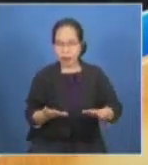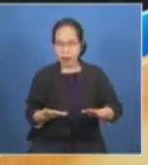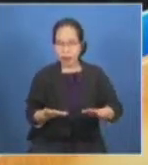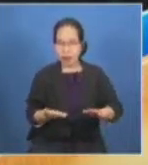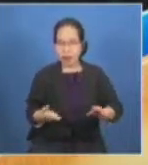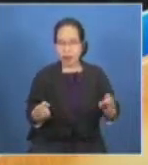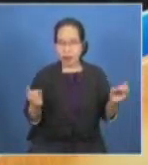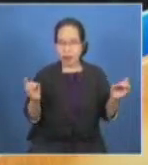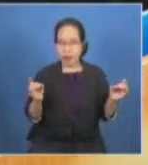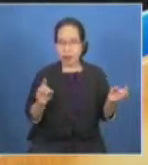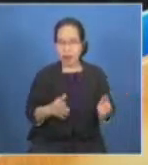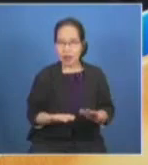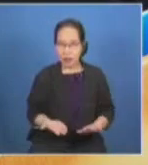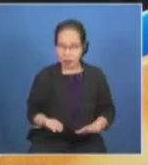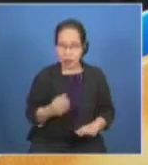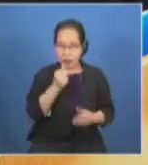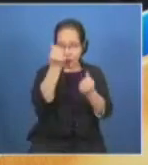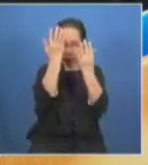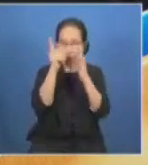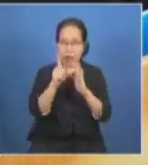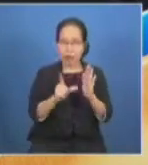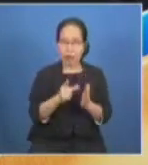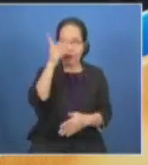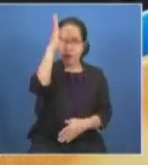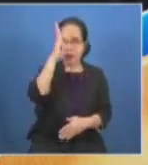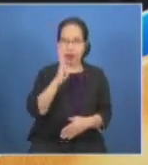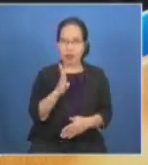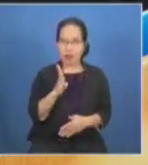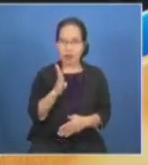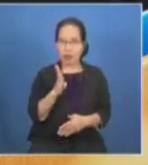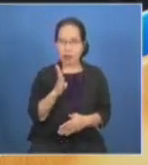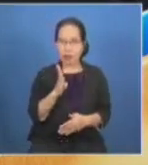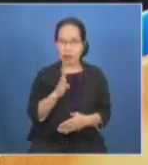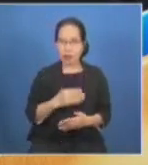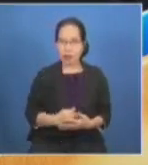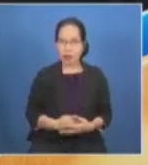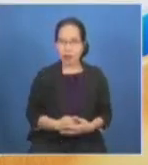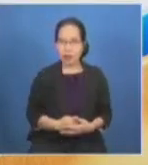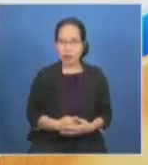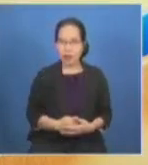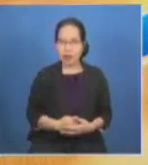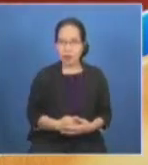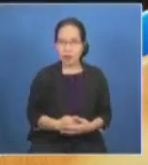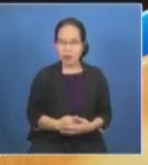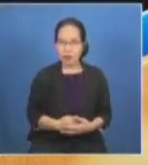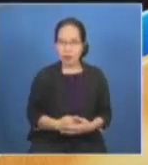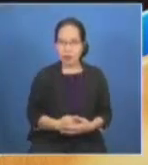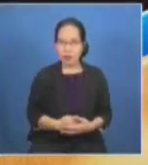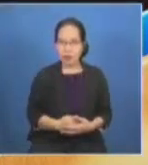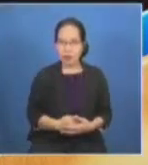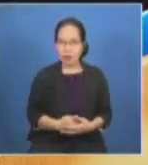Because you will perish if you do not obey the doctrines or the commandments of God.